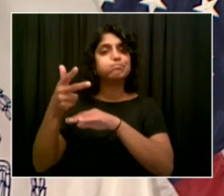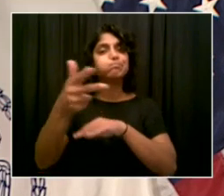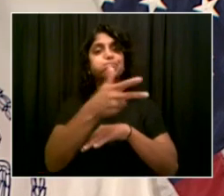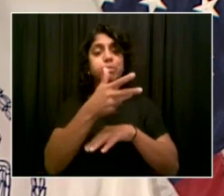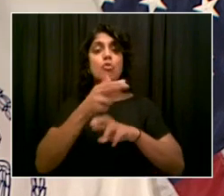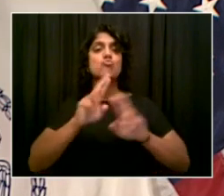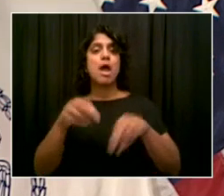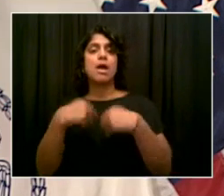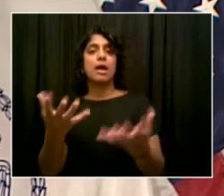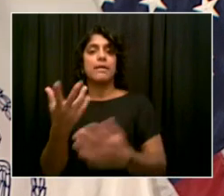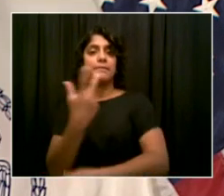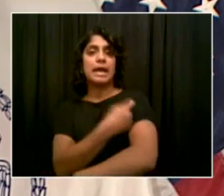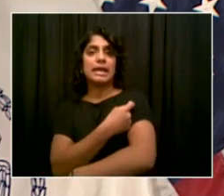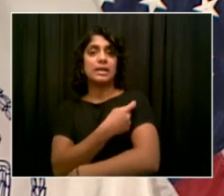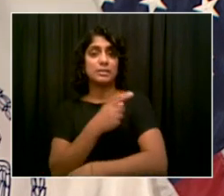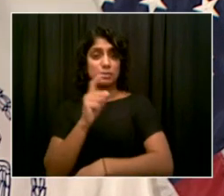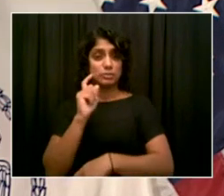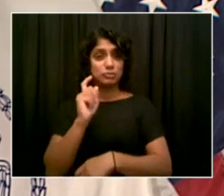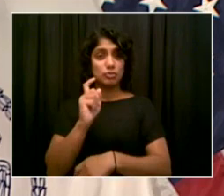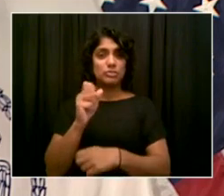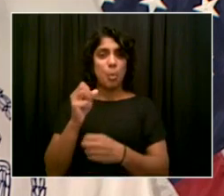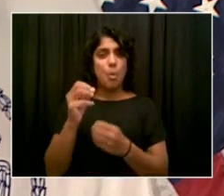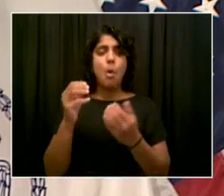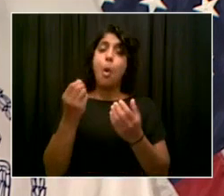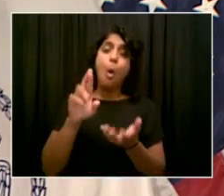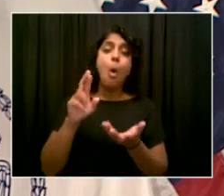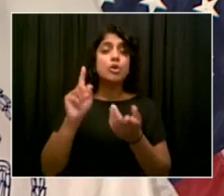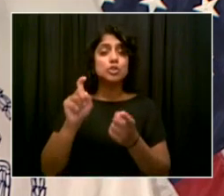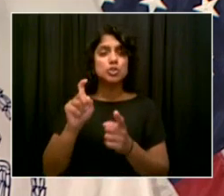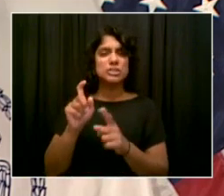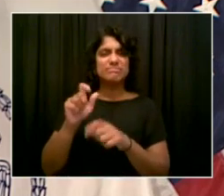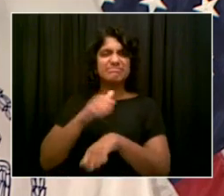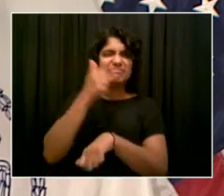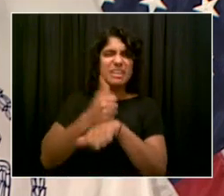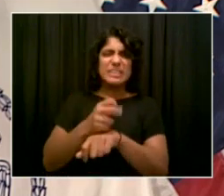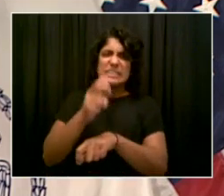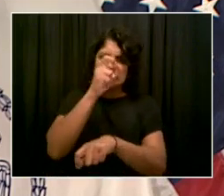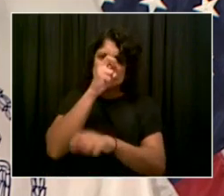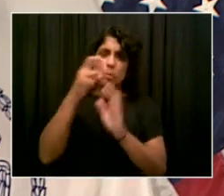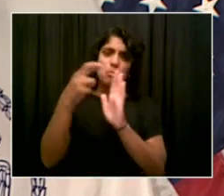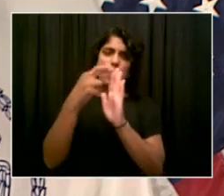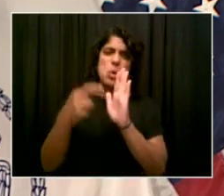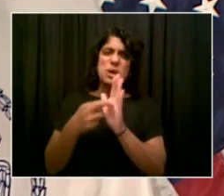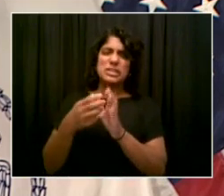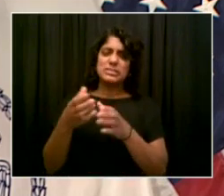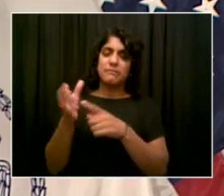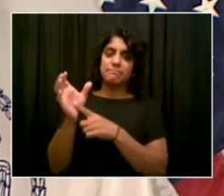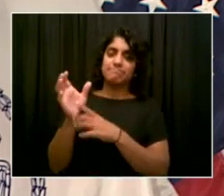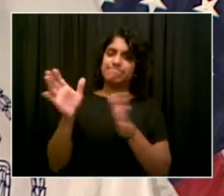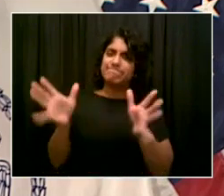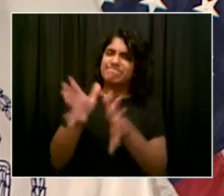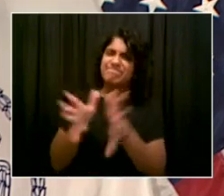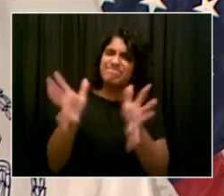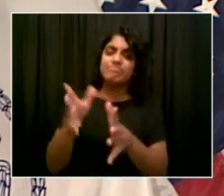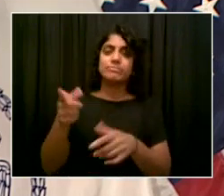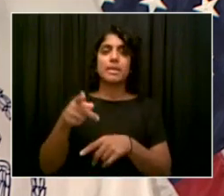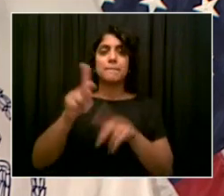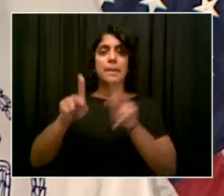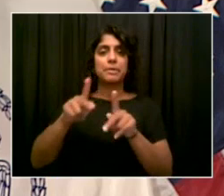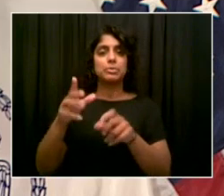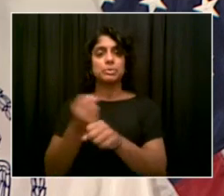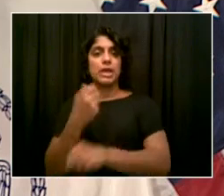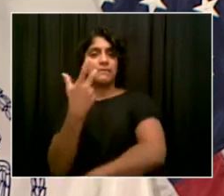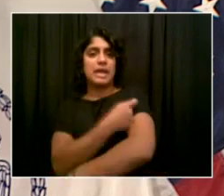communities before this really spreads to a more alarming level? I'll turn to Dr. Chokshi and Dr. Varma. I'll start